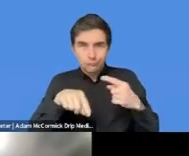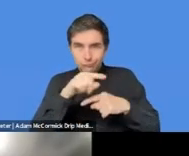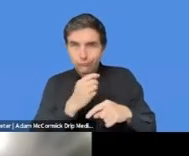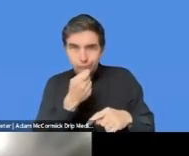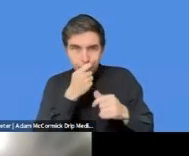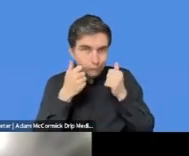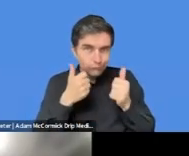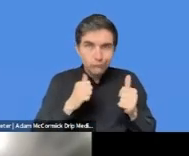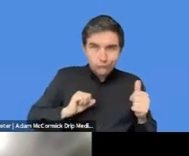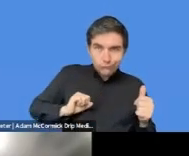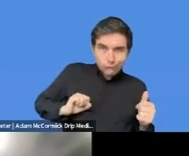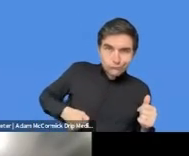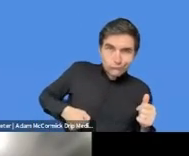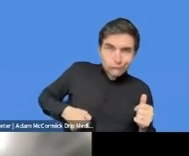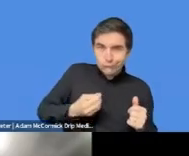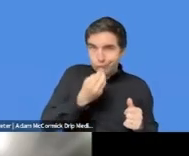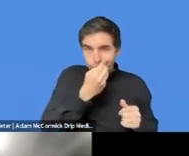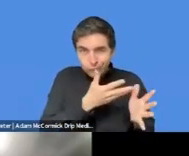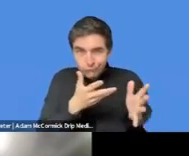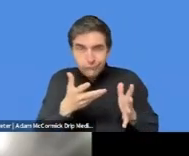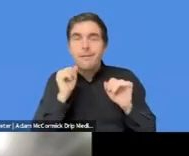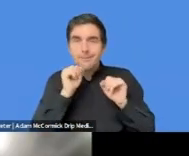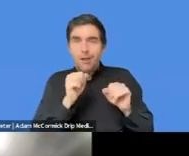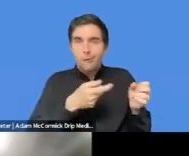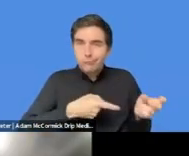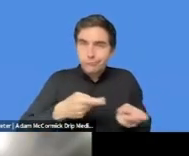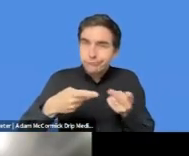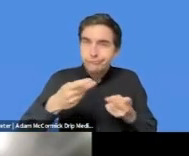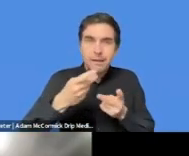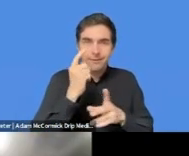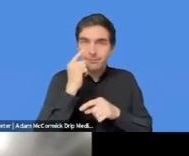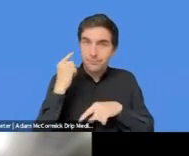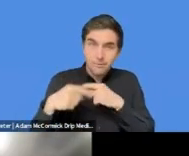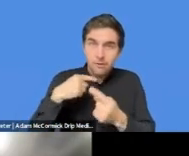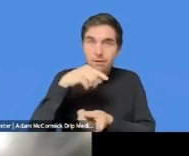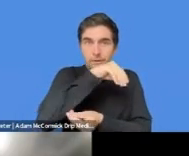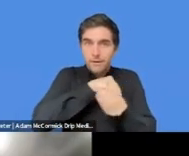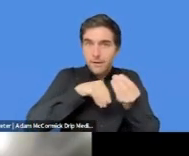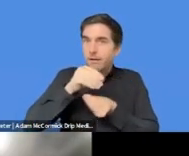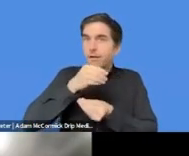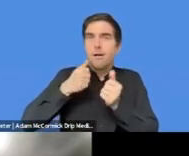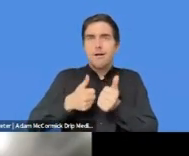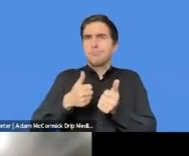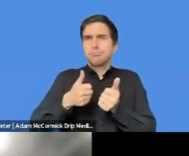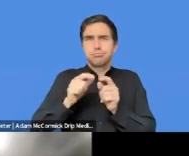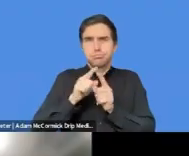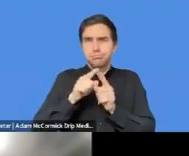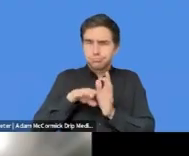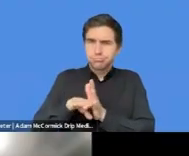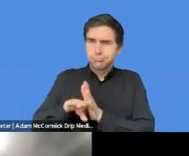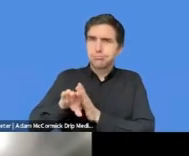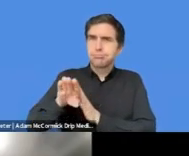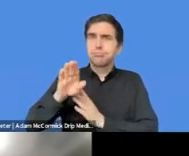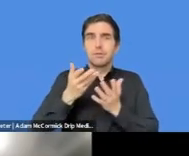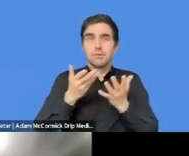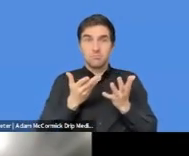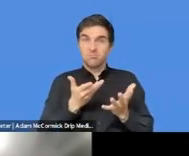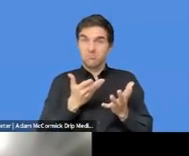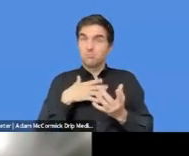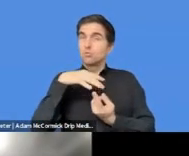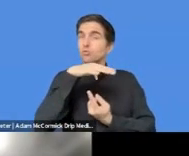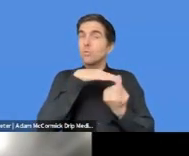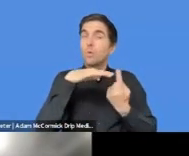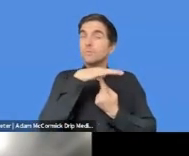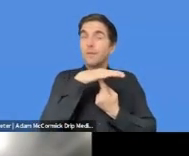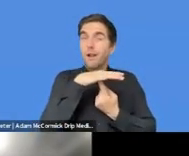on her maize production. So just to share this story on